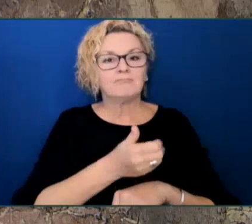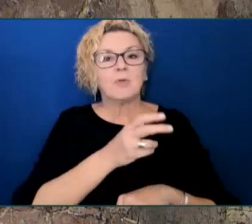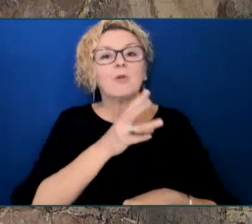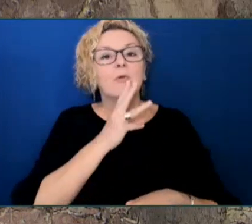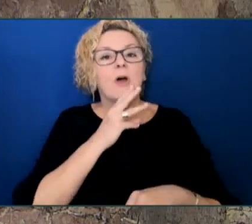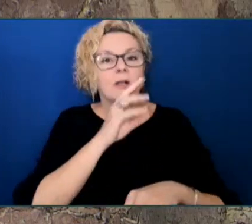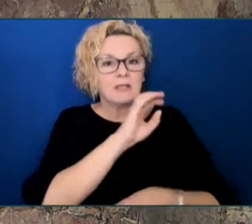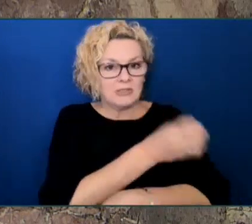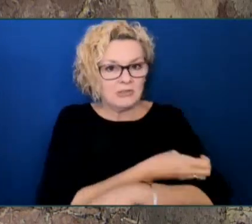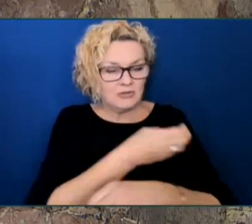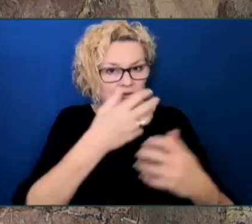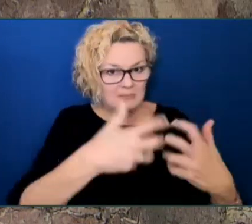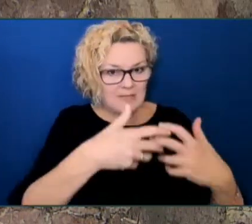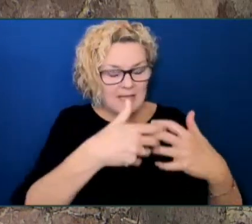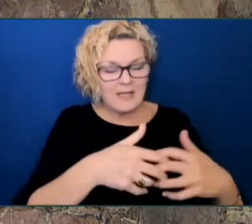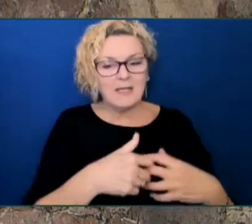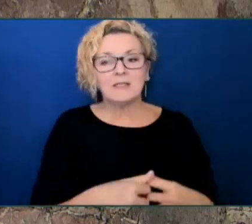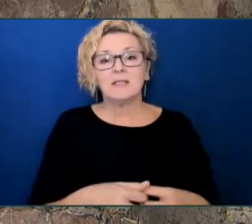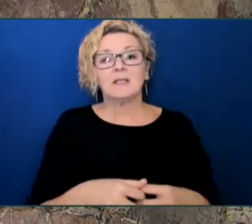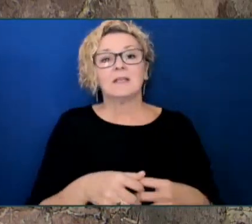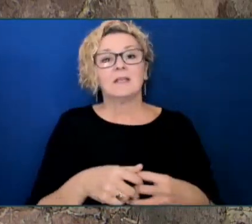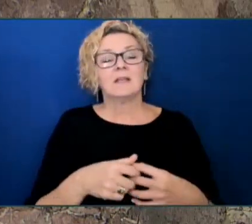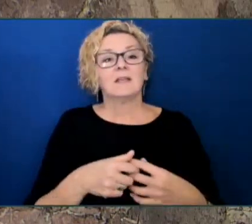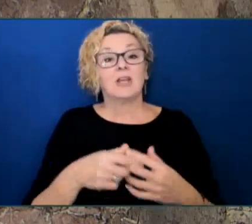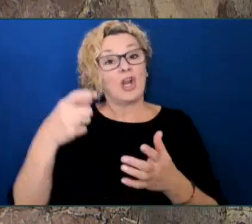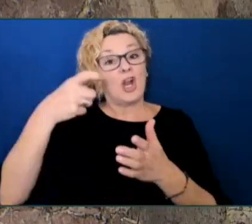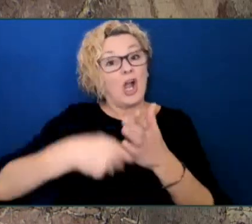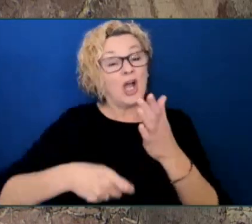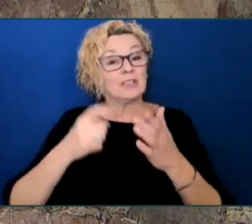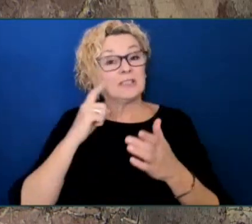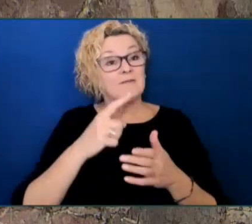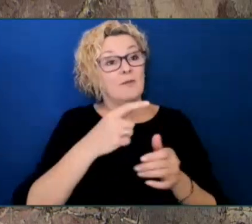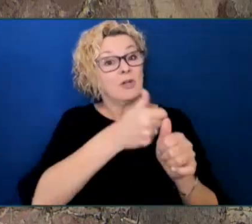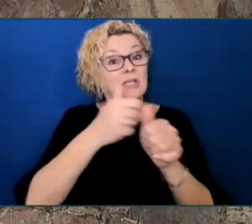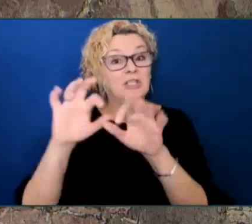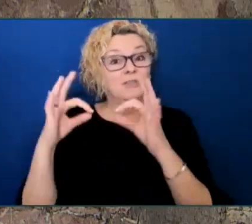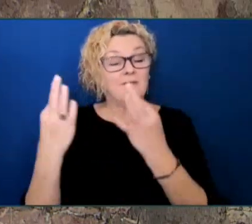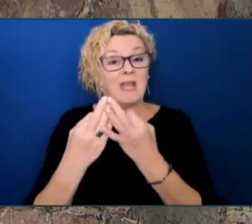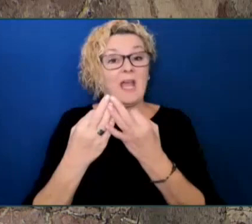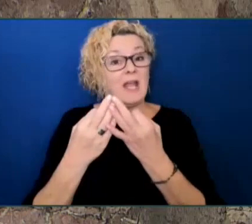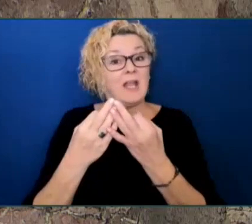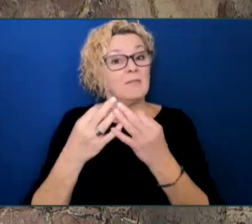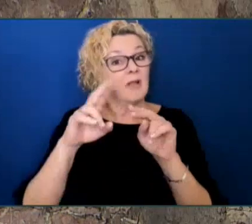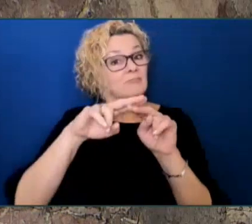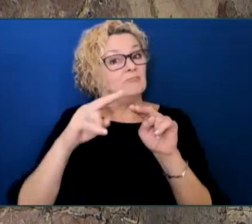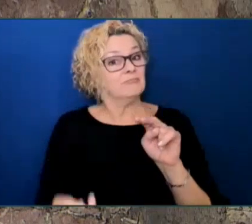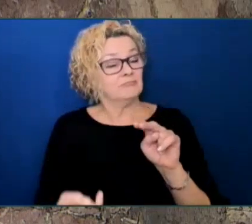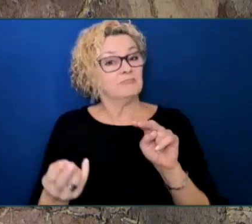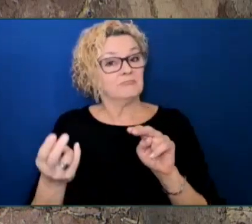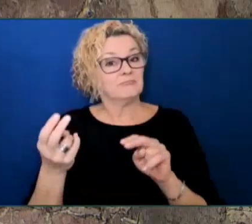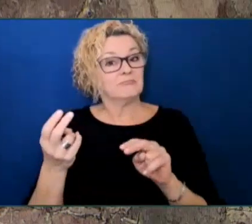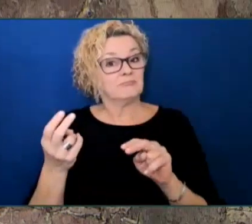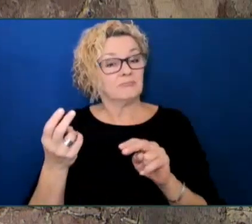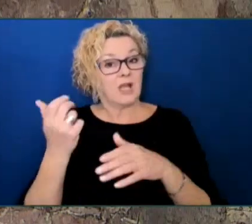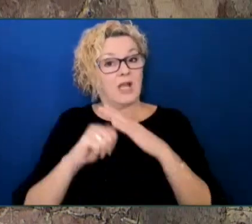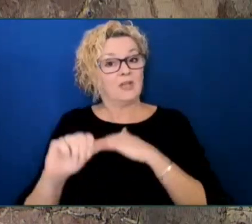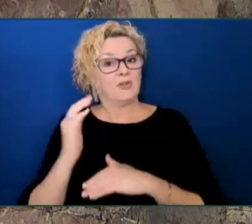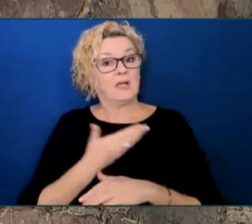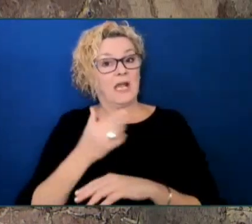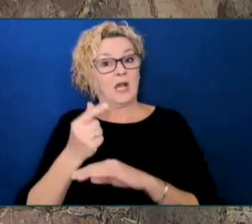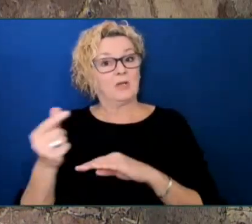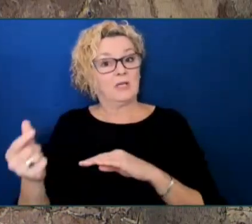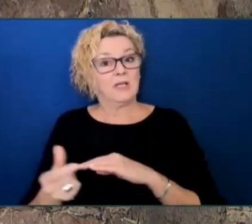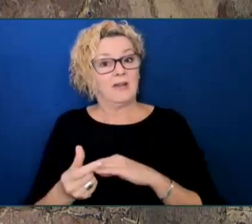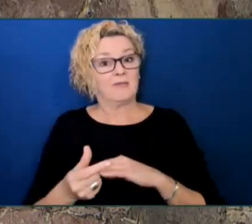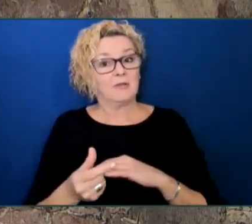down under this government. A family with 2 kids earning $100,000 I'm sorry that the facts